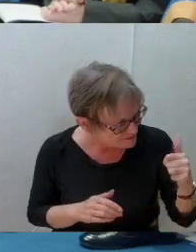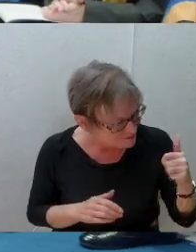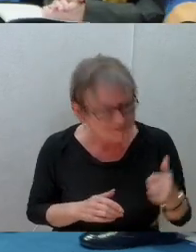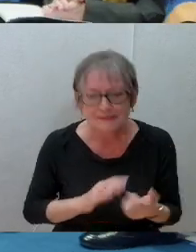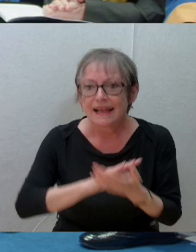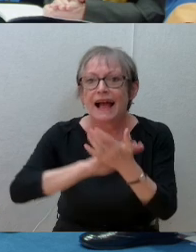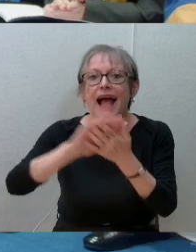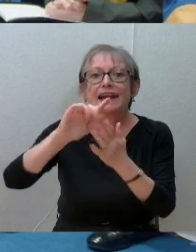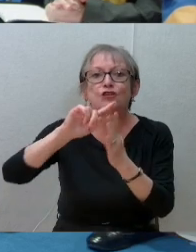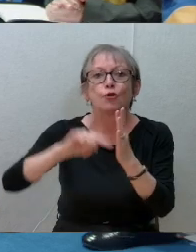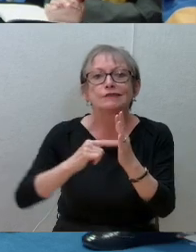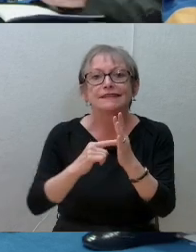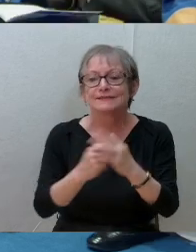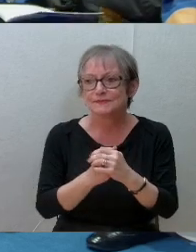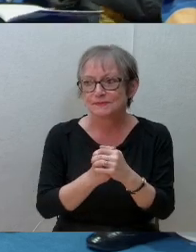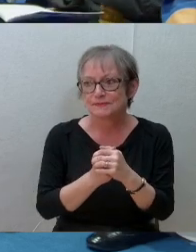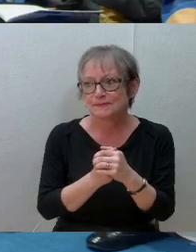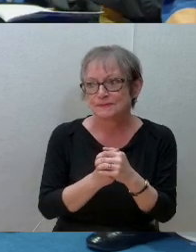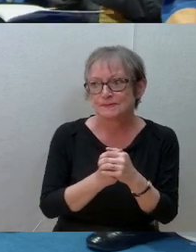Hannah Jordan.